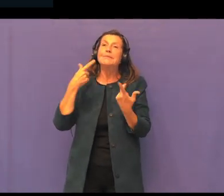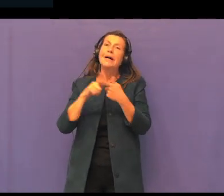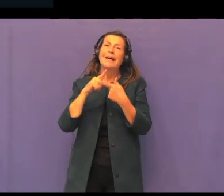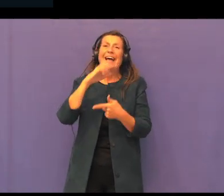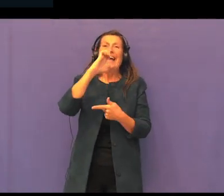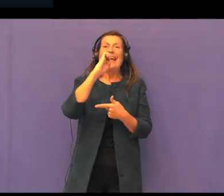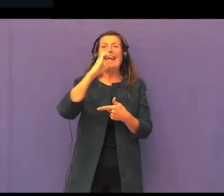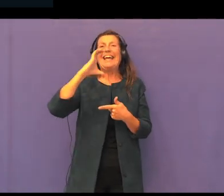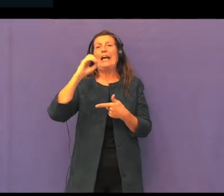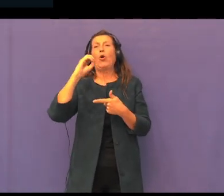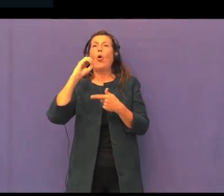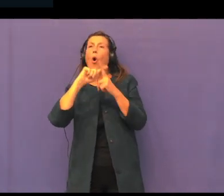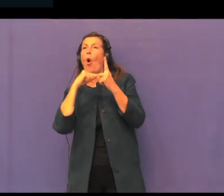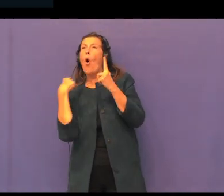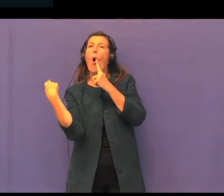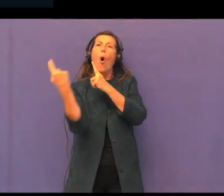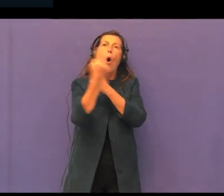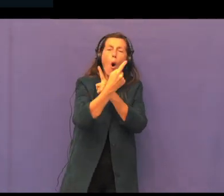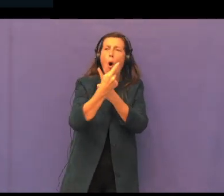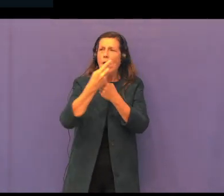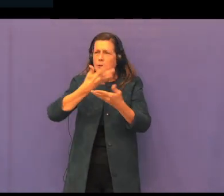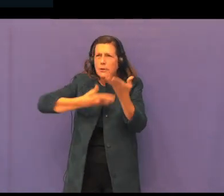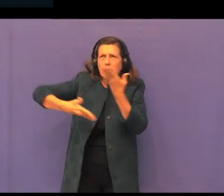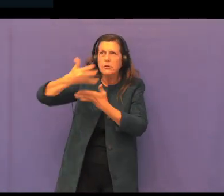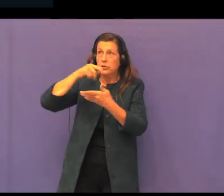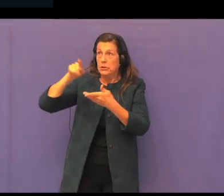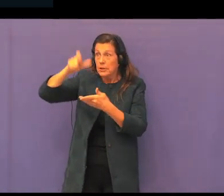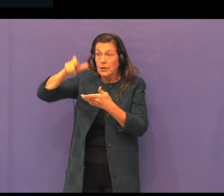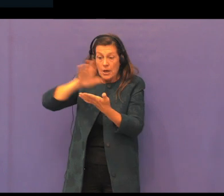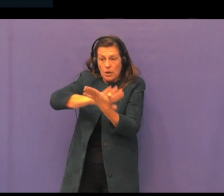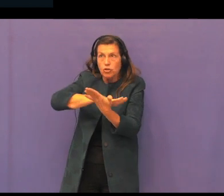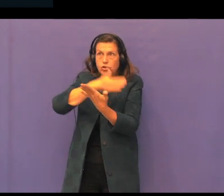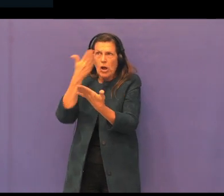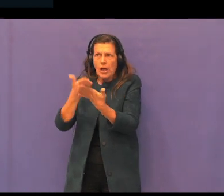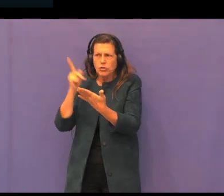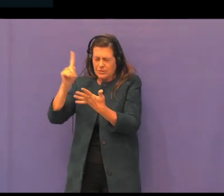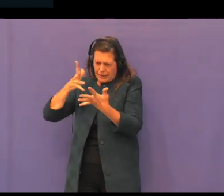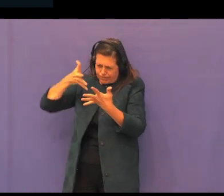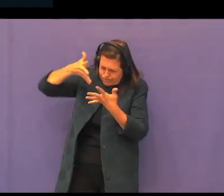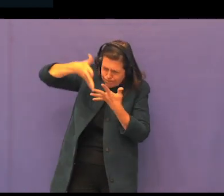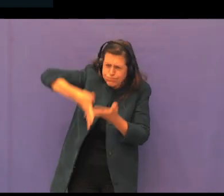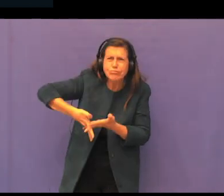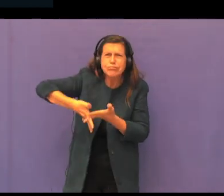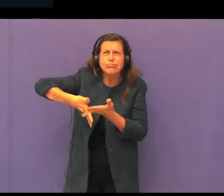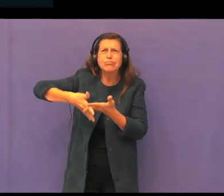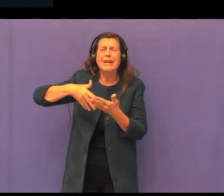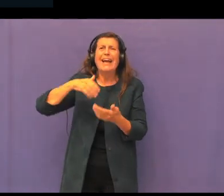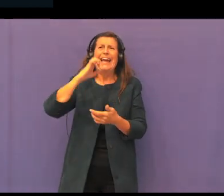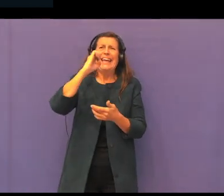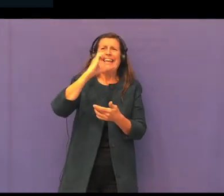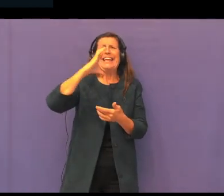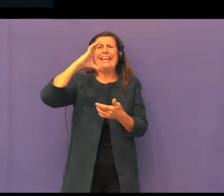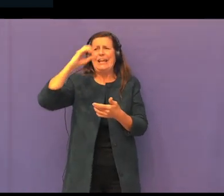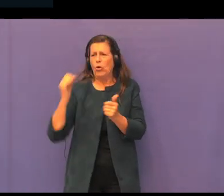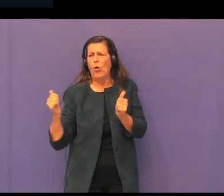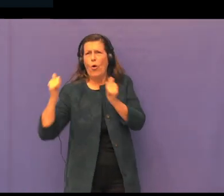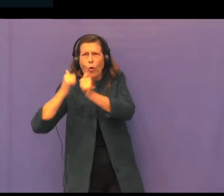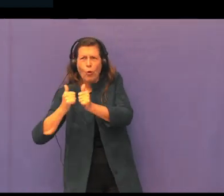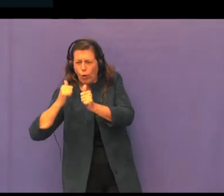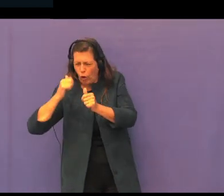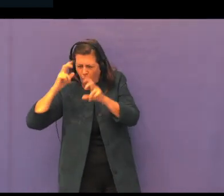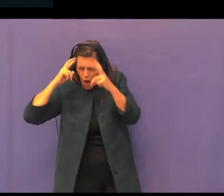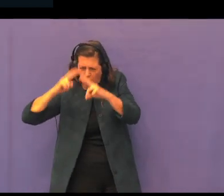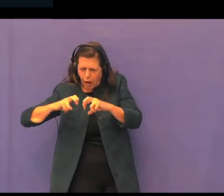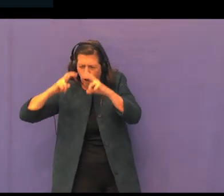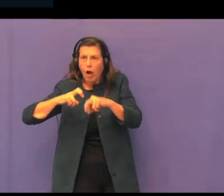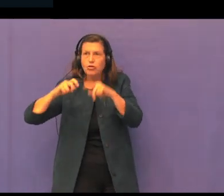heart of these eco-colleges, working with students at primary level, at secondary level, at tertiary level, where they would be